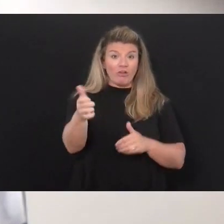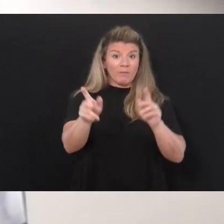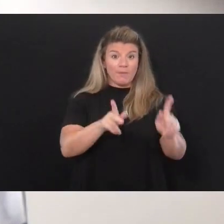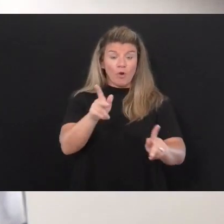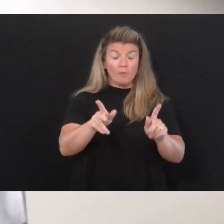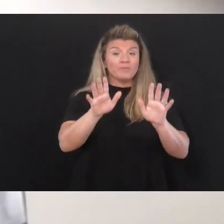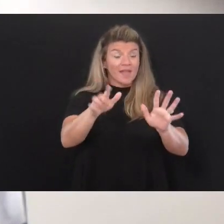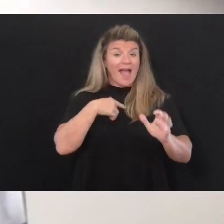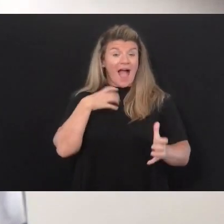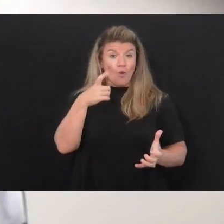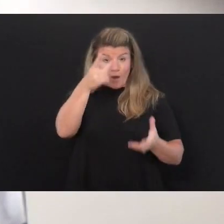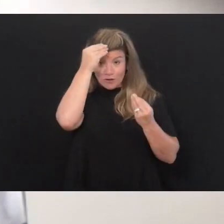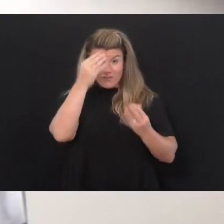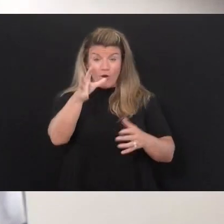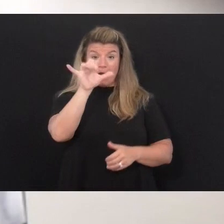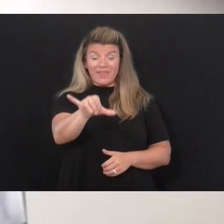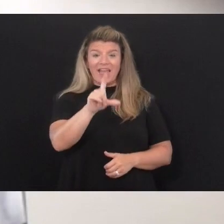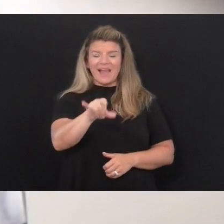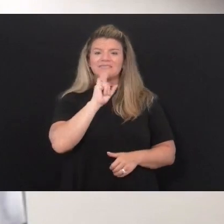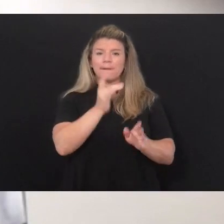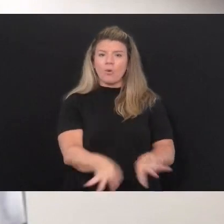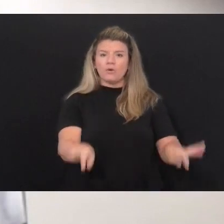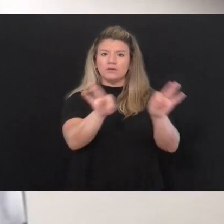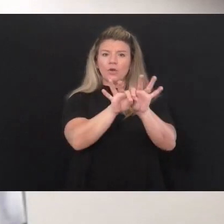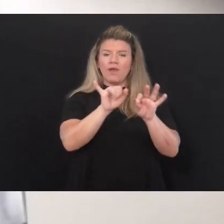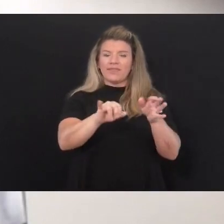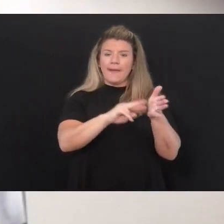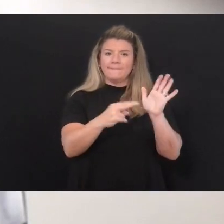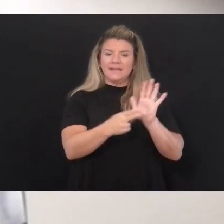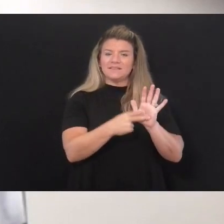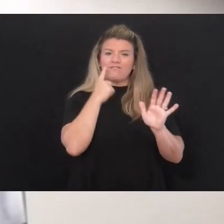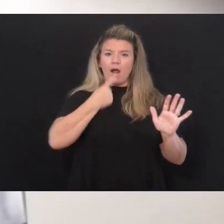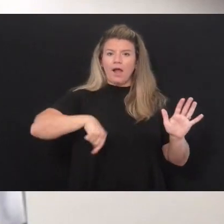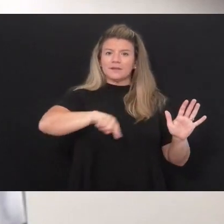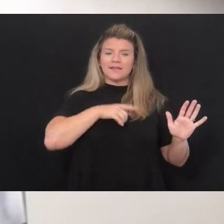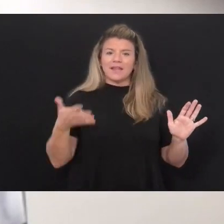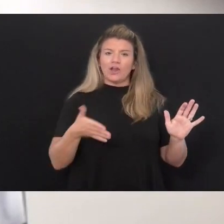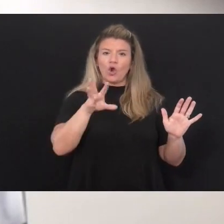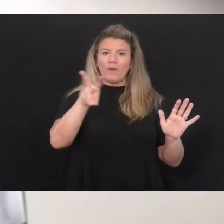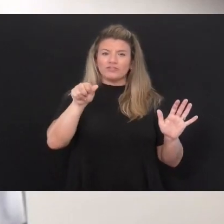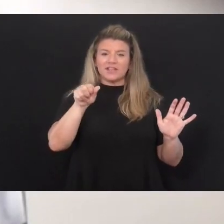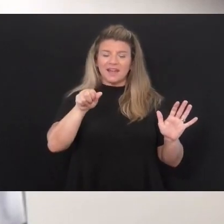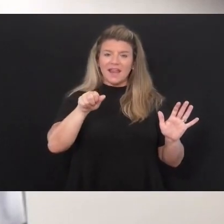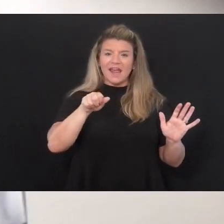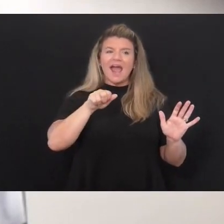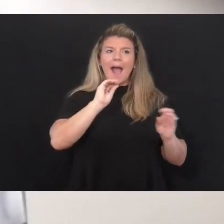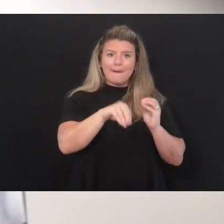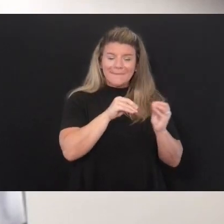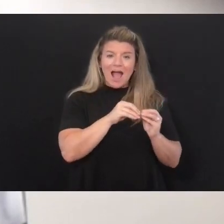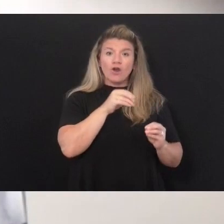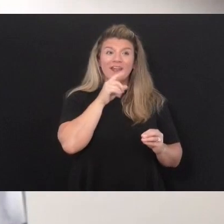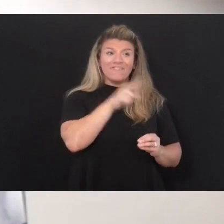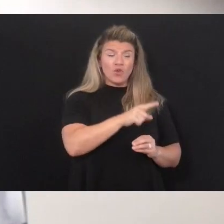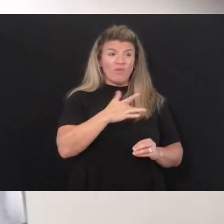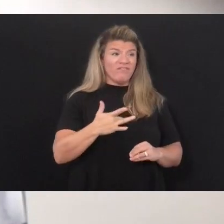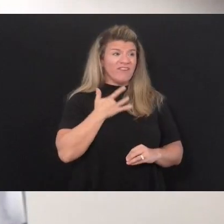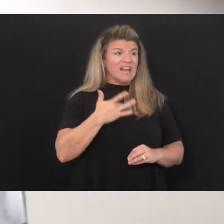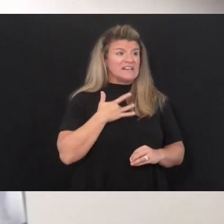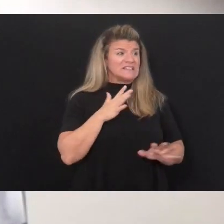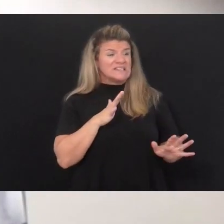too, a mask works very effectively if everybody wears one, in reducing